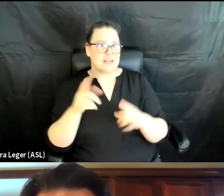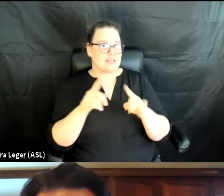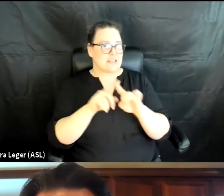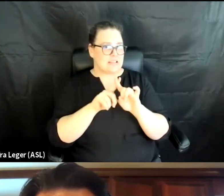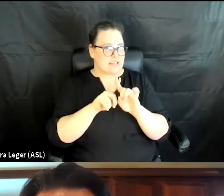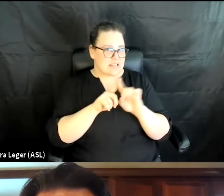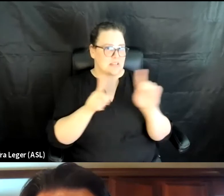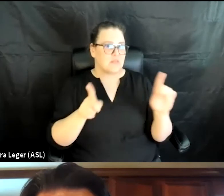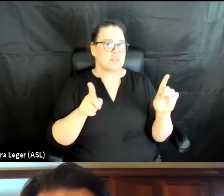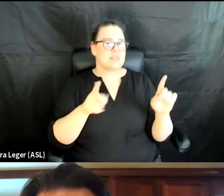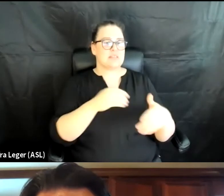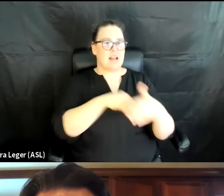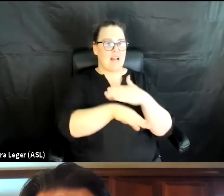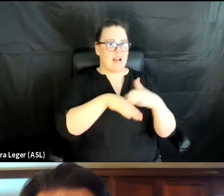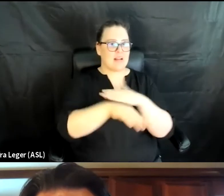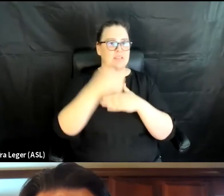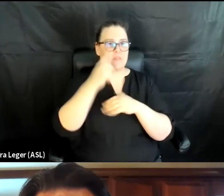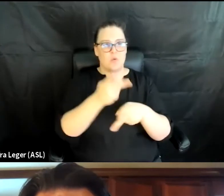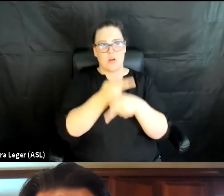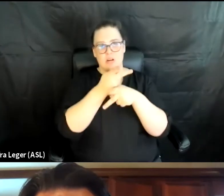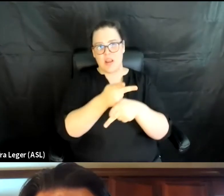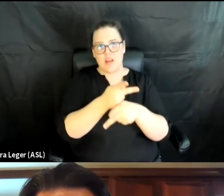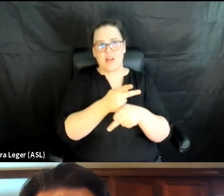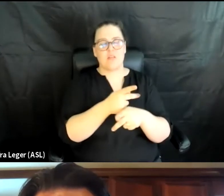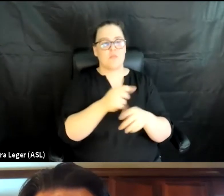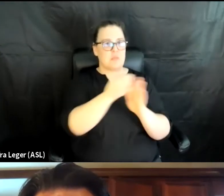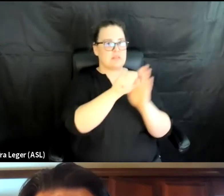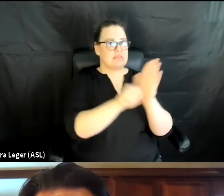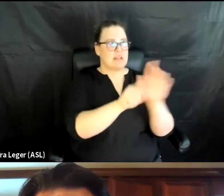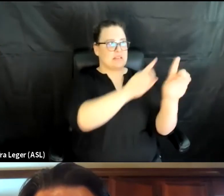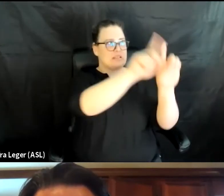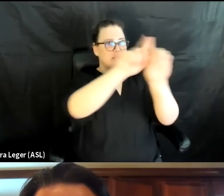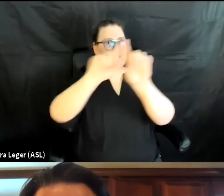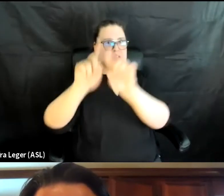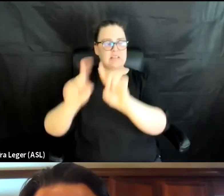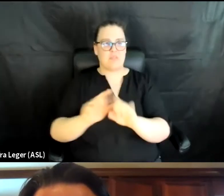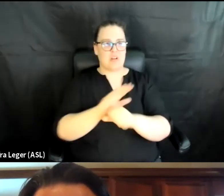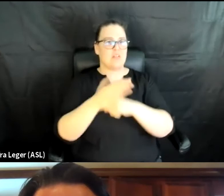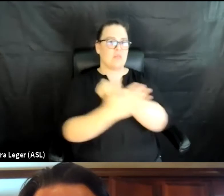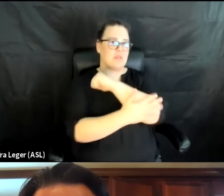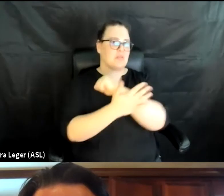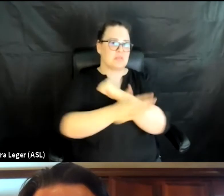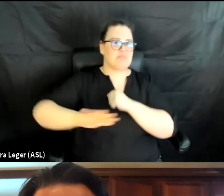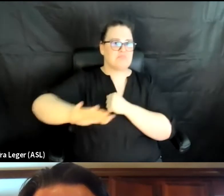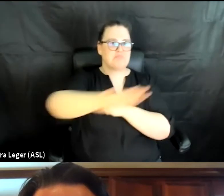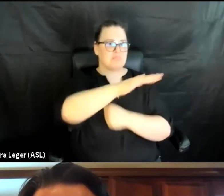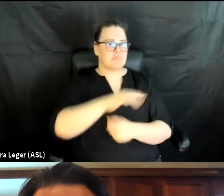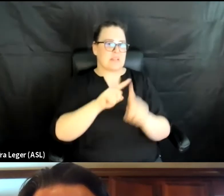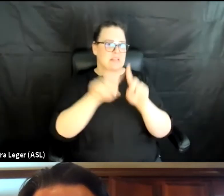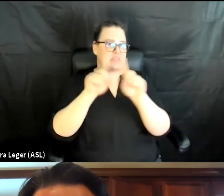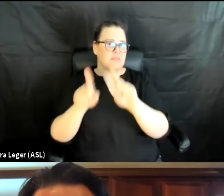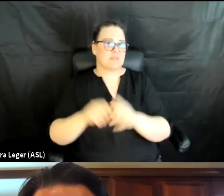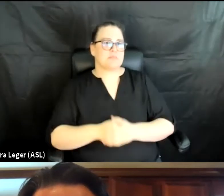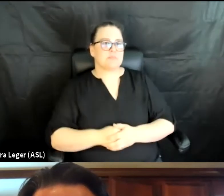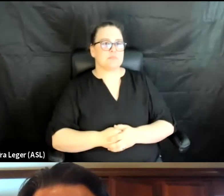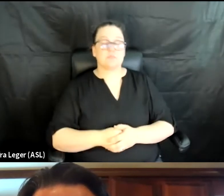differences in the access of care when you look at different states across the country. I also wanted to